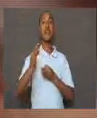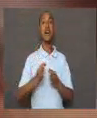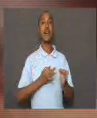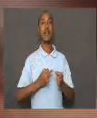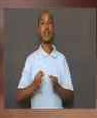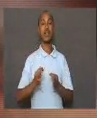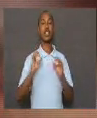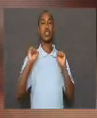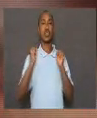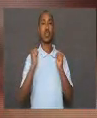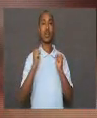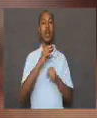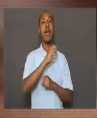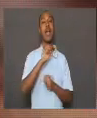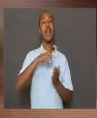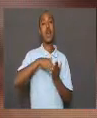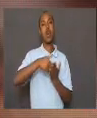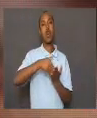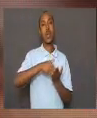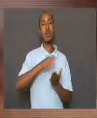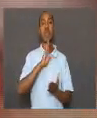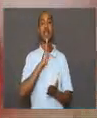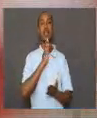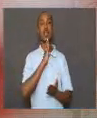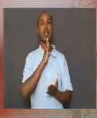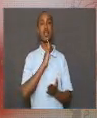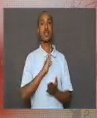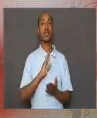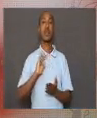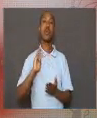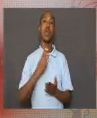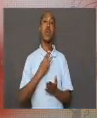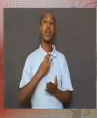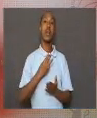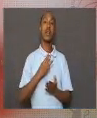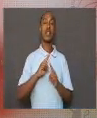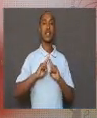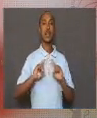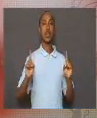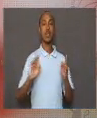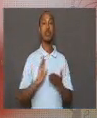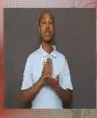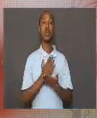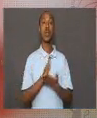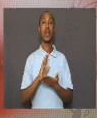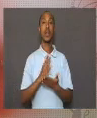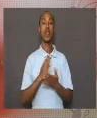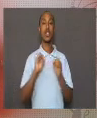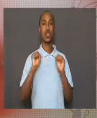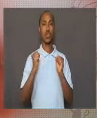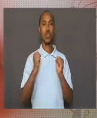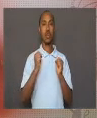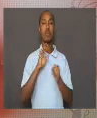define strong and weak bases. We will distinguish between